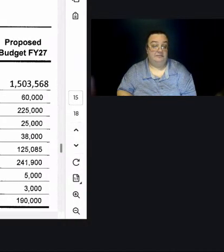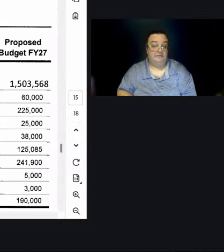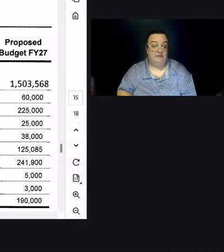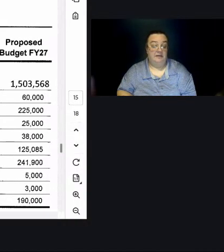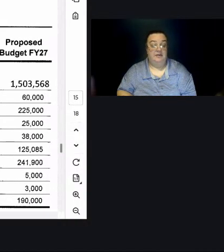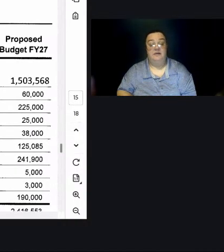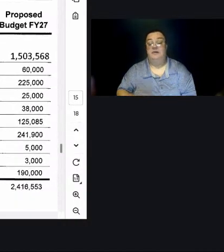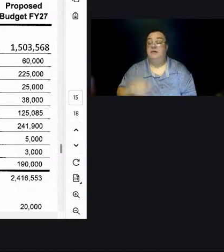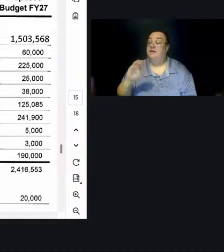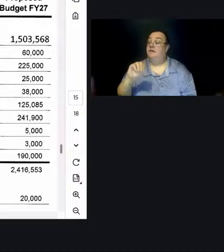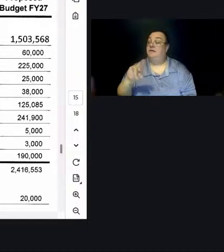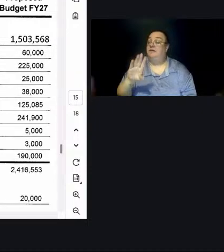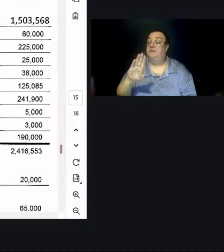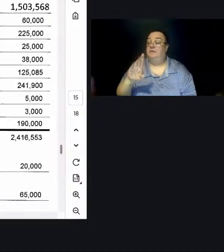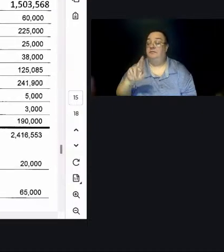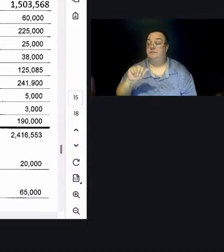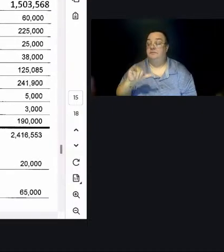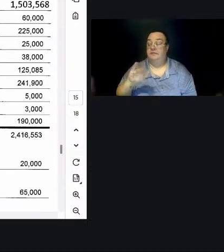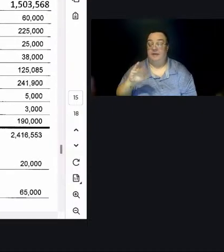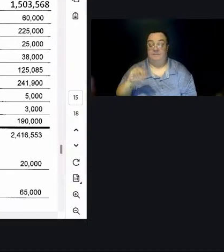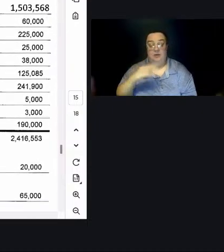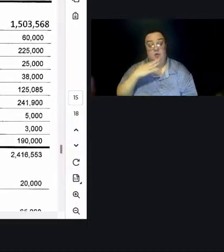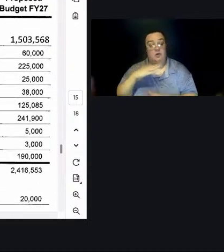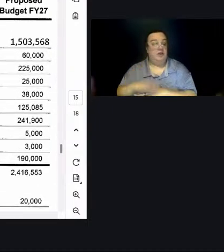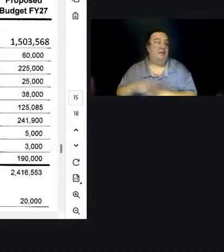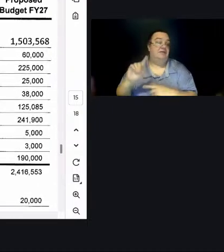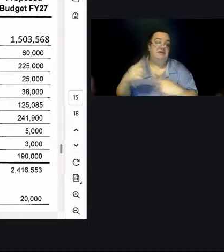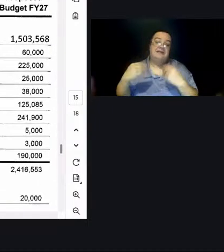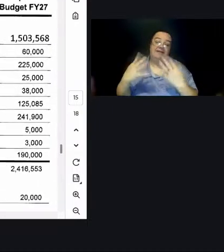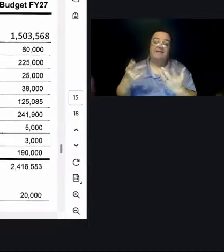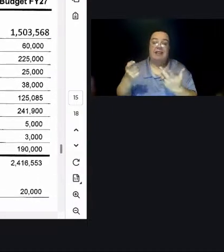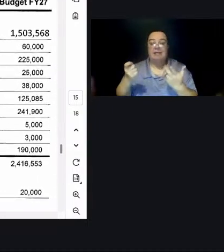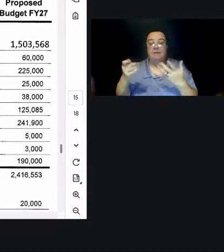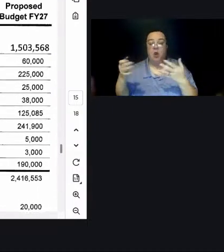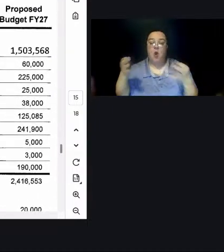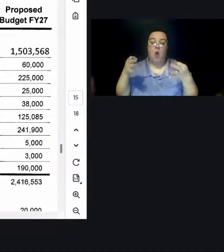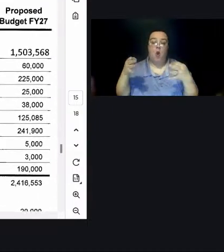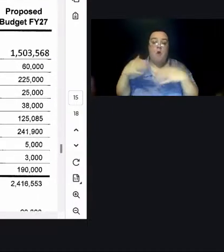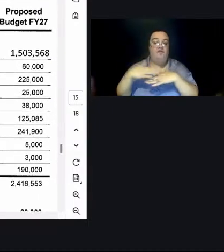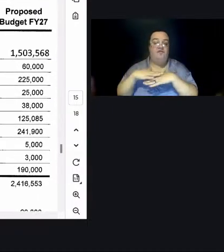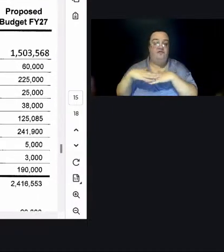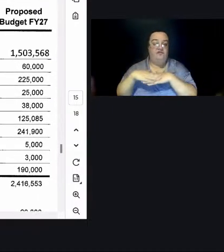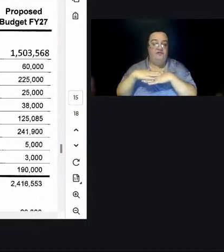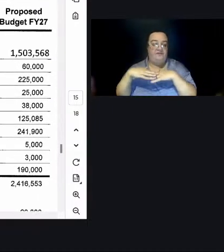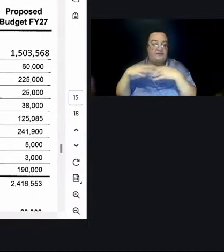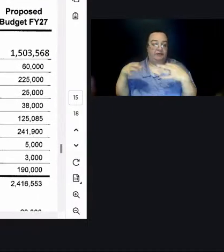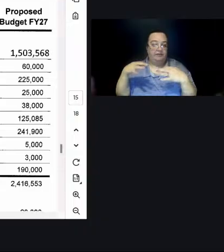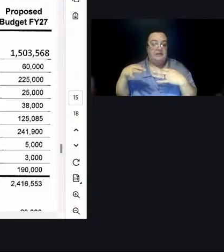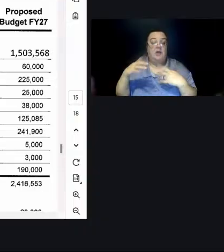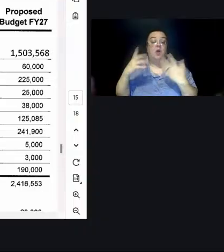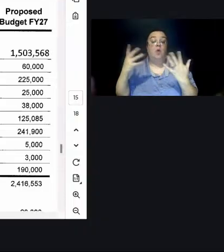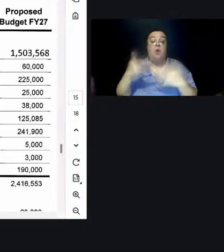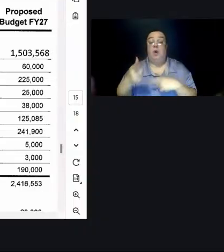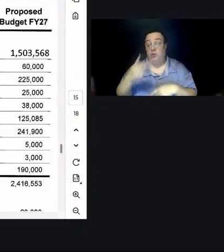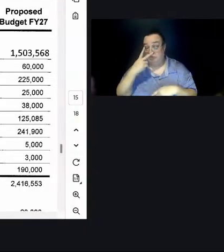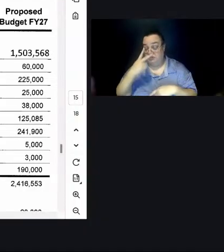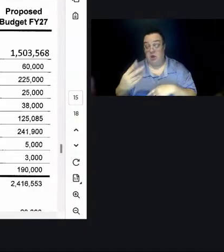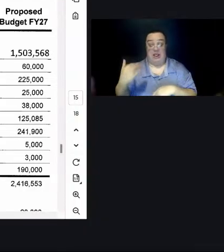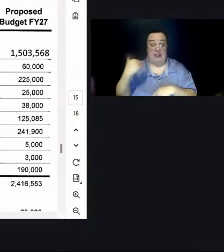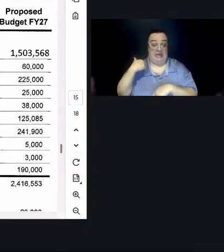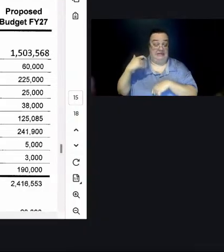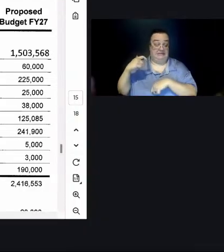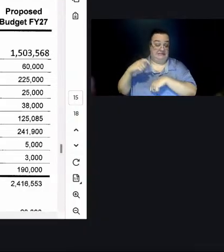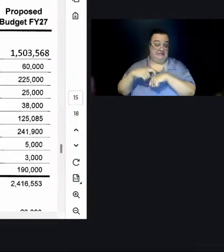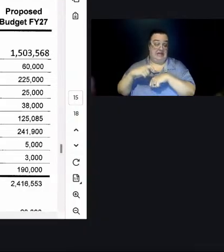Good evening. Just to give a little bit of an overview, what you saw last time had